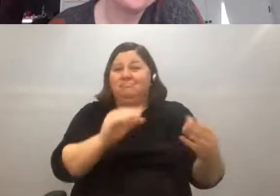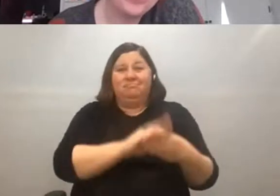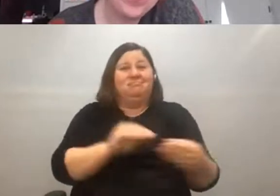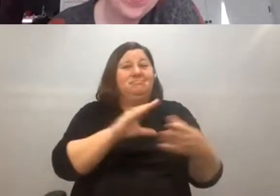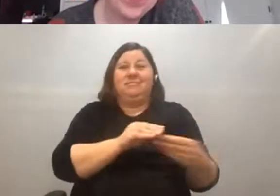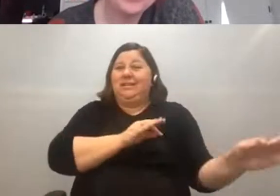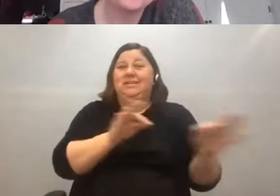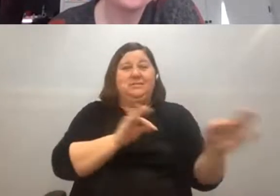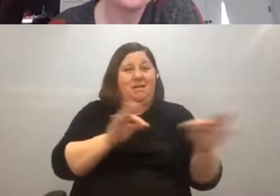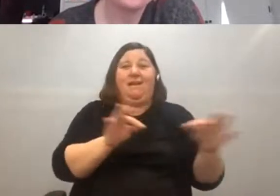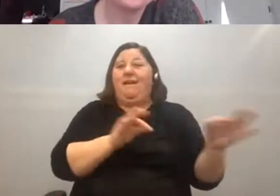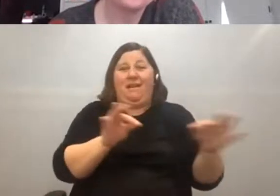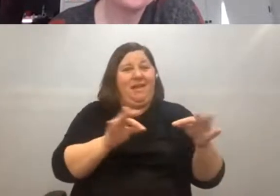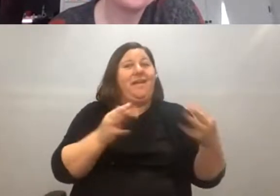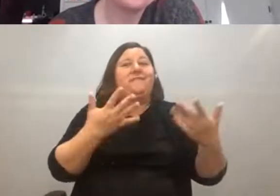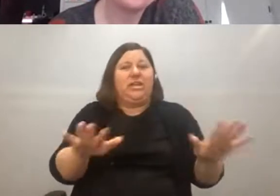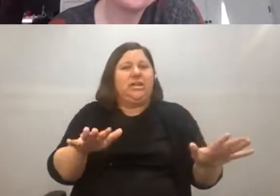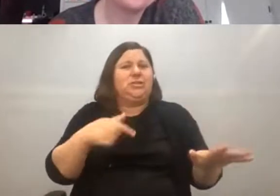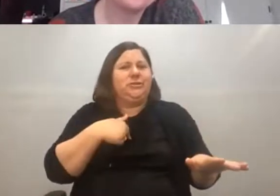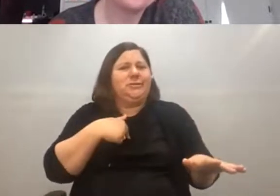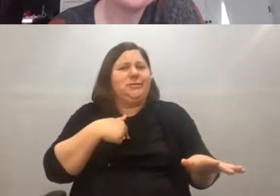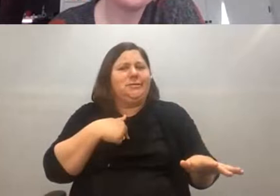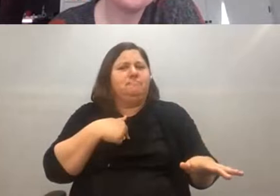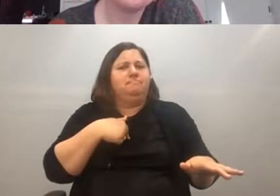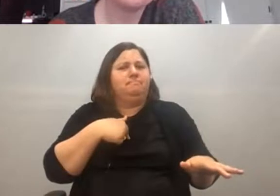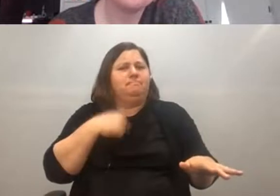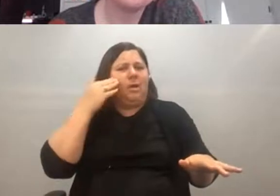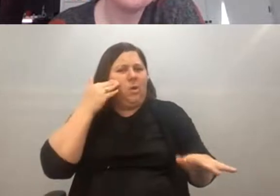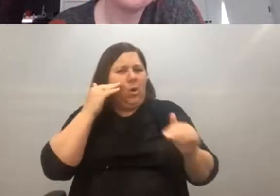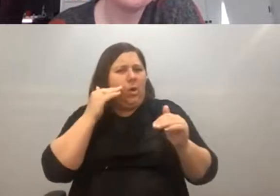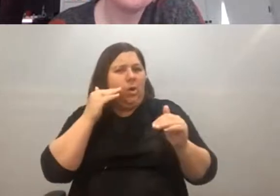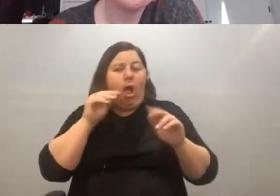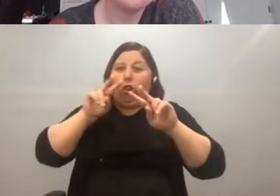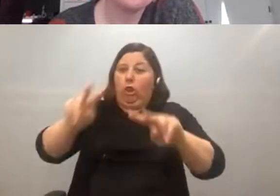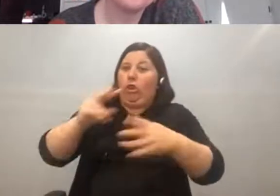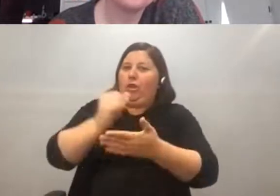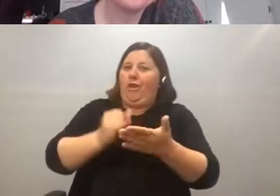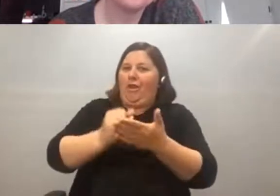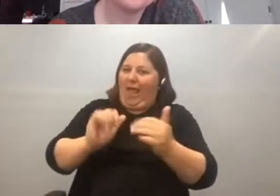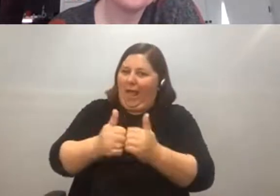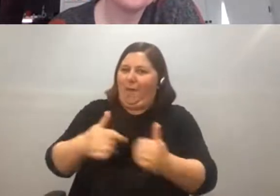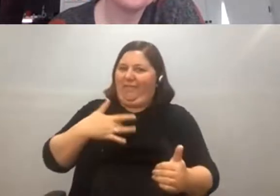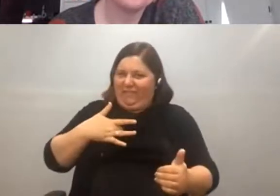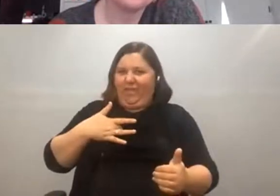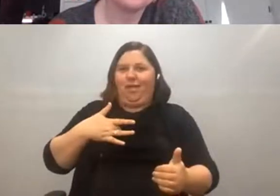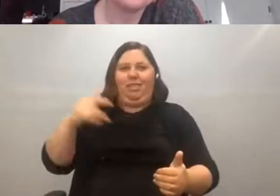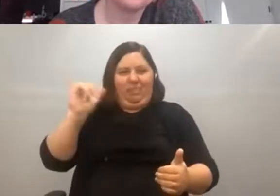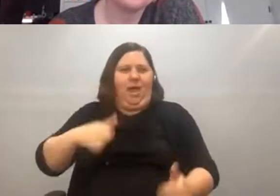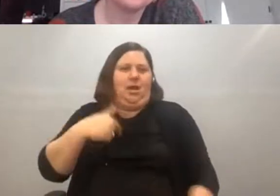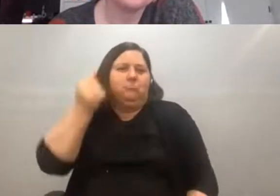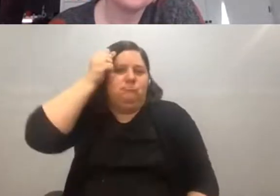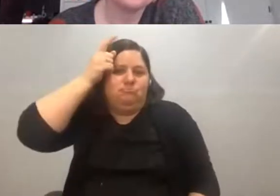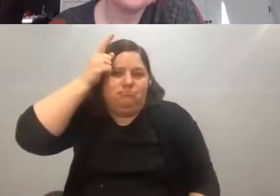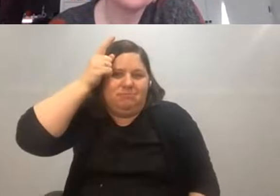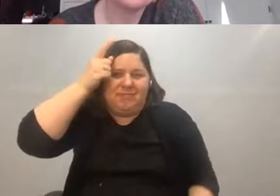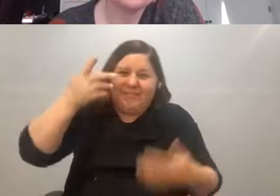at the end of that conversation what i really know is how i feel when i look at uh the art that she's explaining to me so i don't